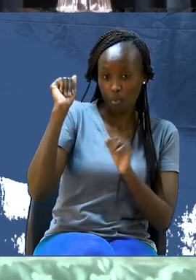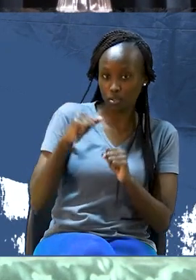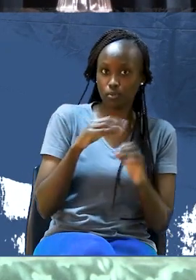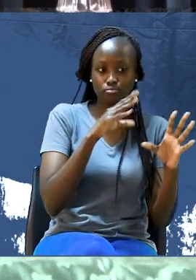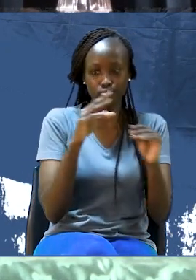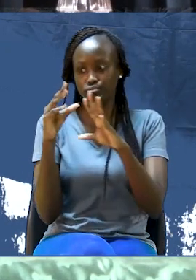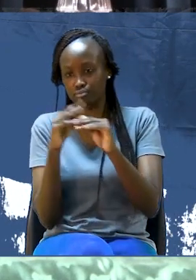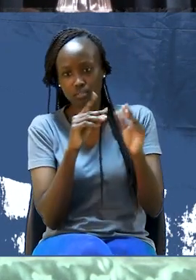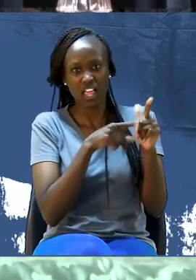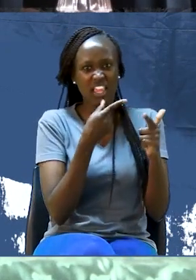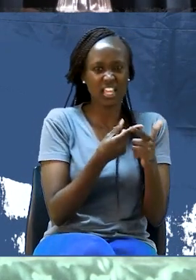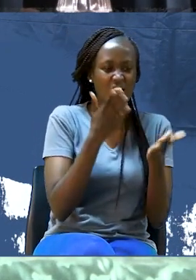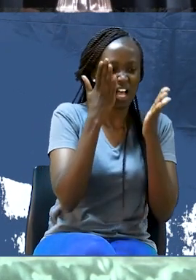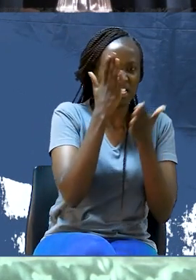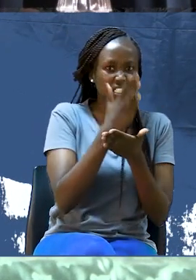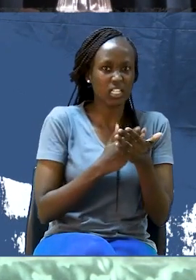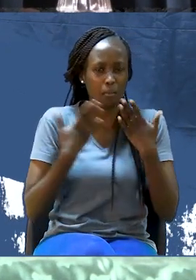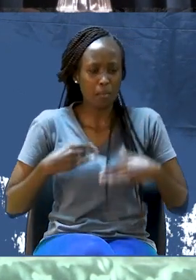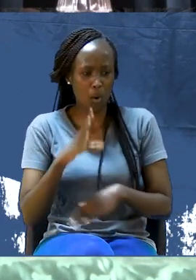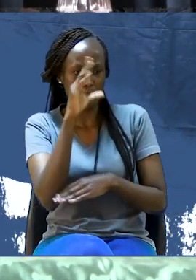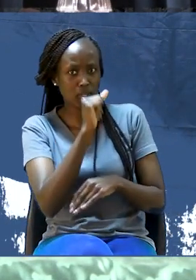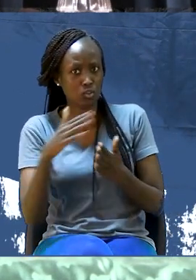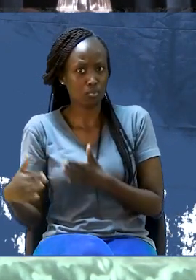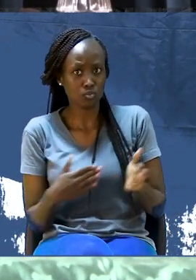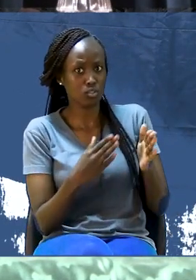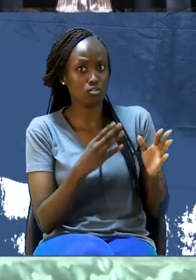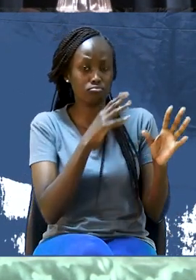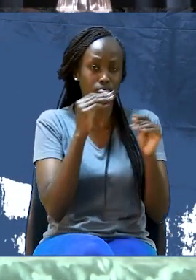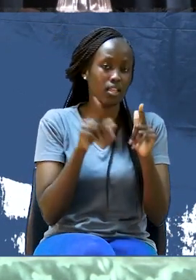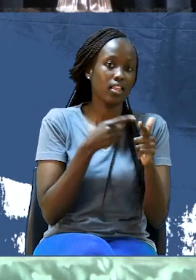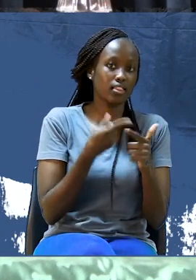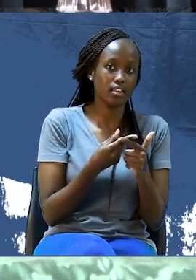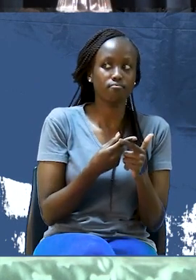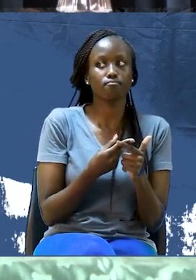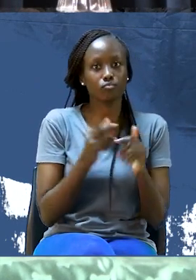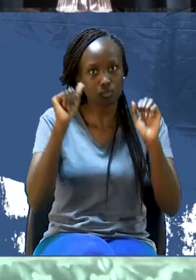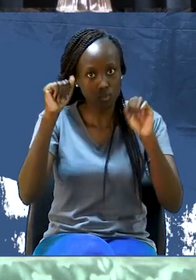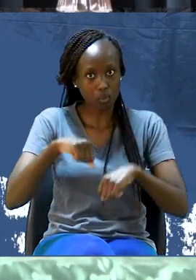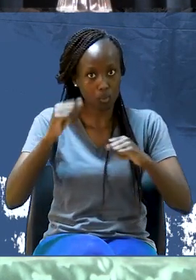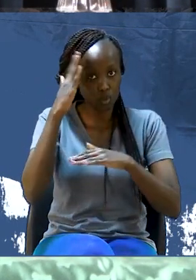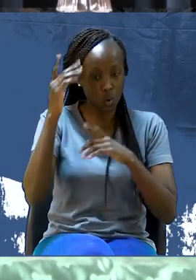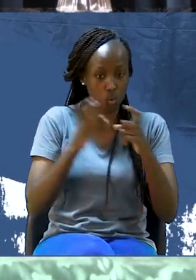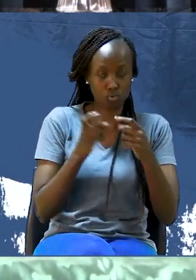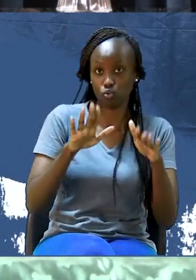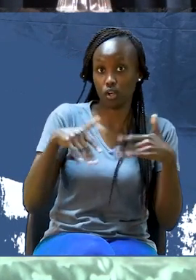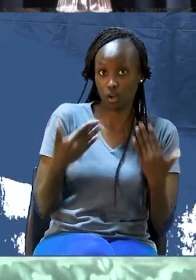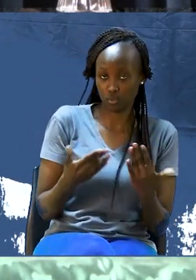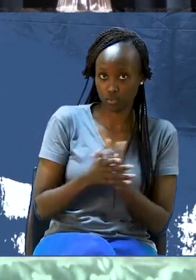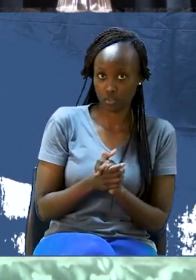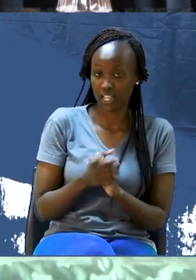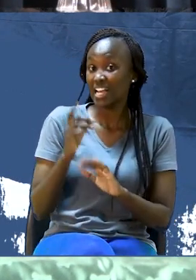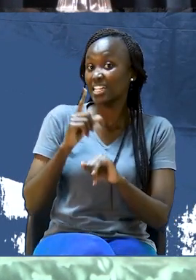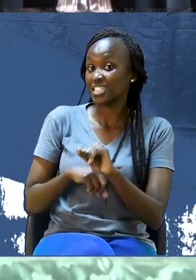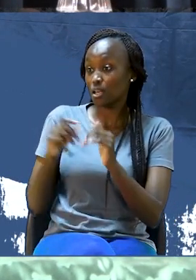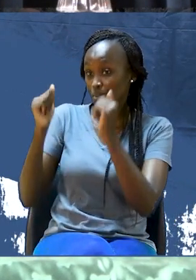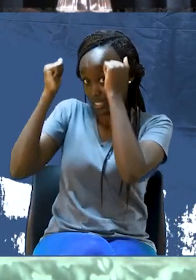roughshod over others, then I manage that as we study God's word in the group. You see, the idea of studying God's word